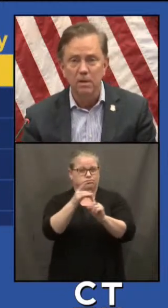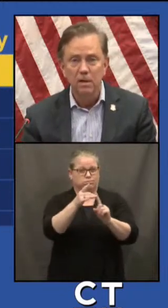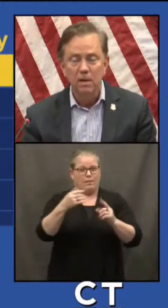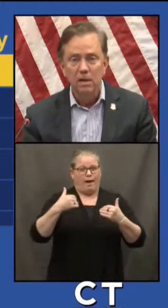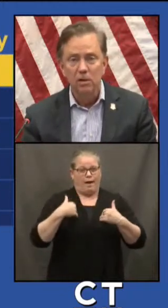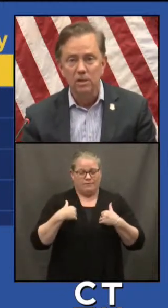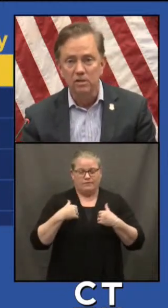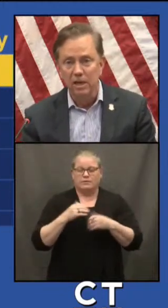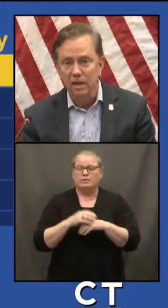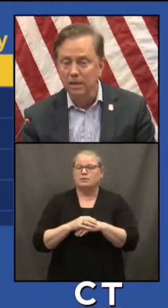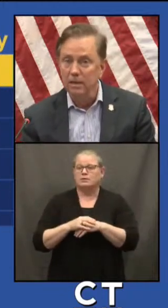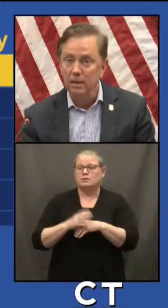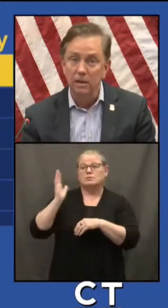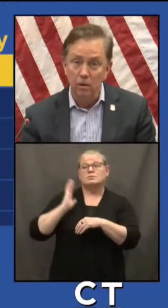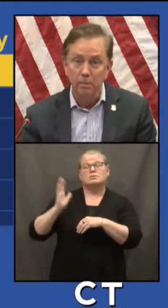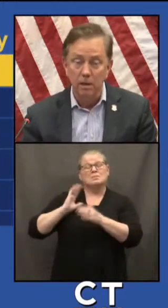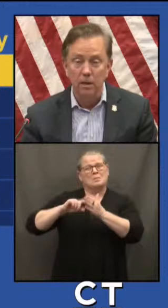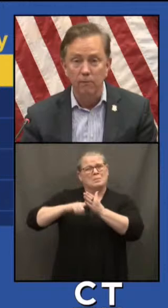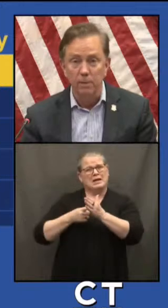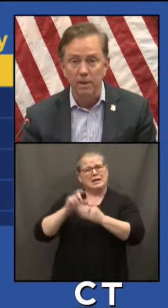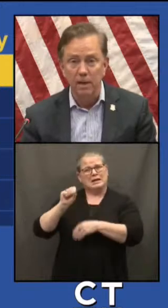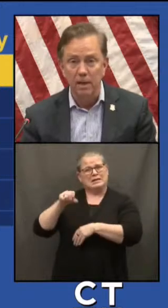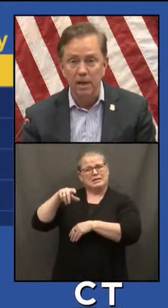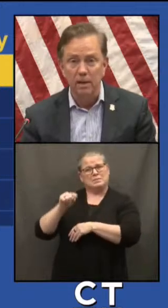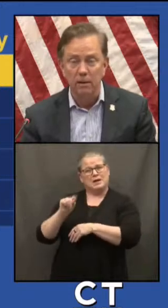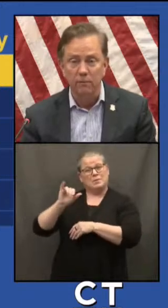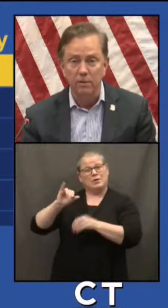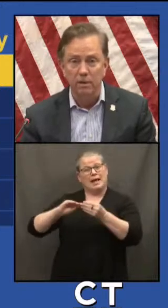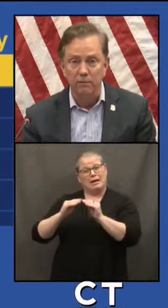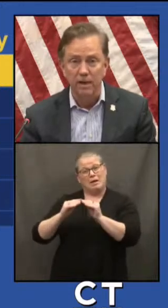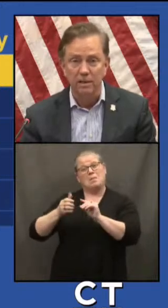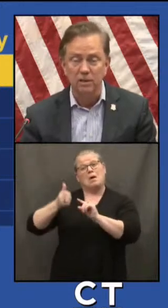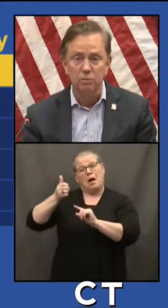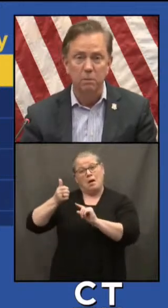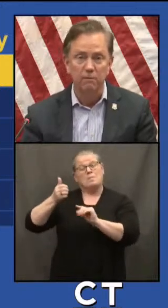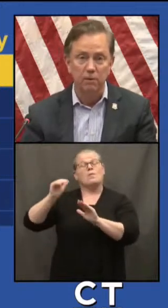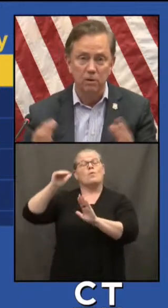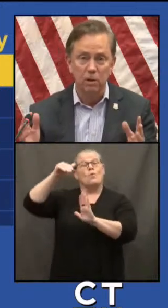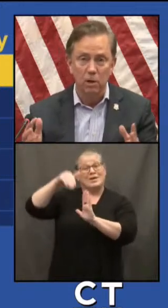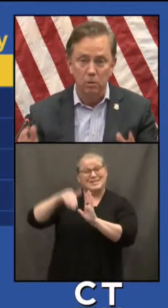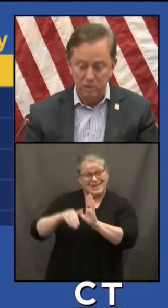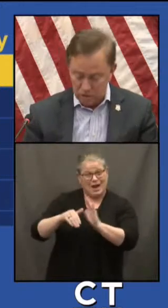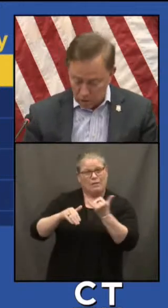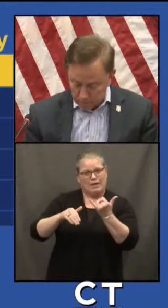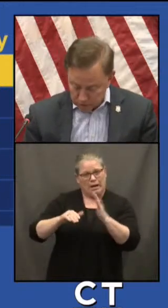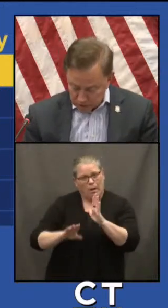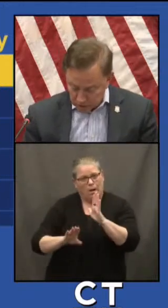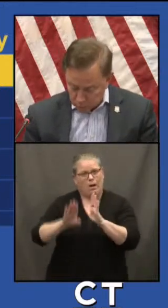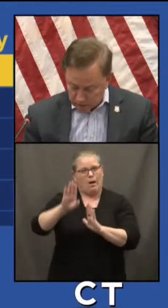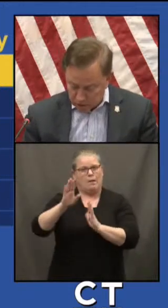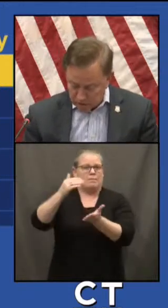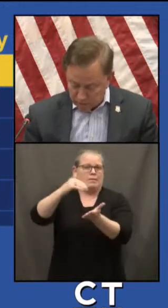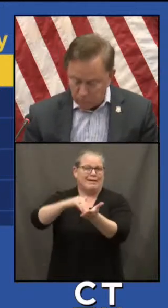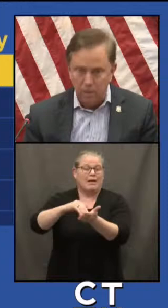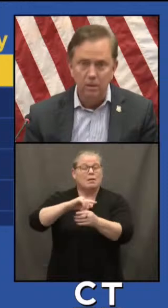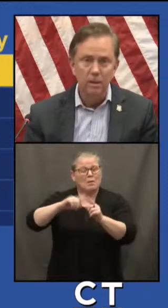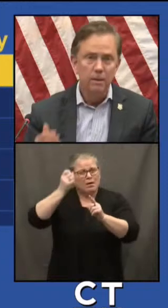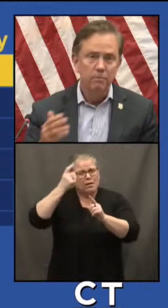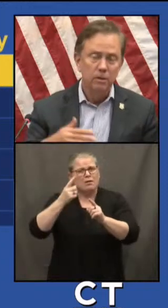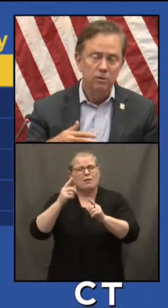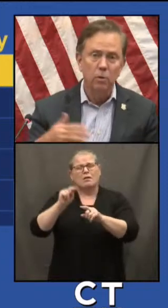September. You can take a little bit of comfort, but not a lot of comfort in the fact that it's by far the lowest in our particular region. If